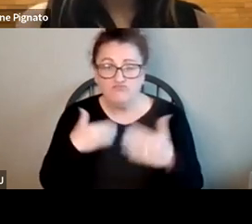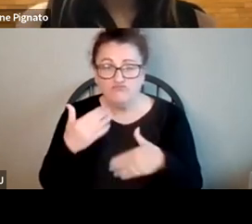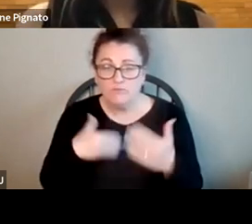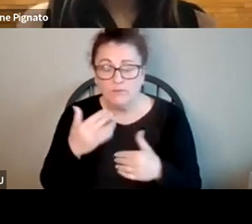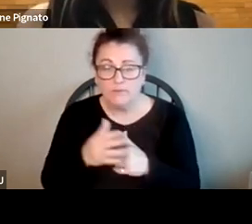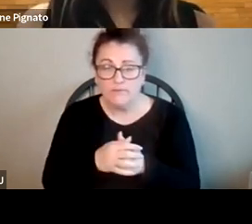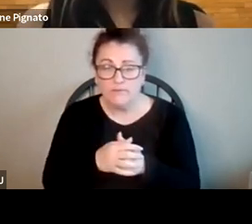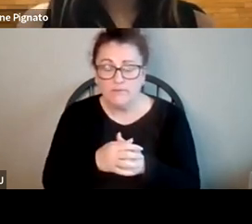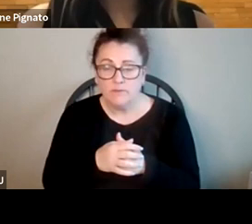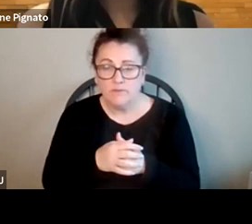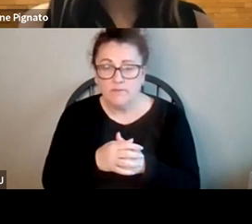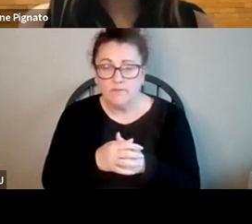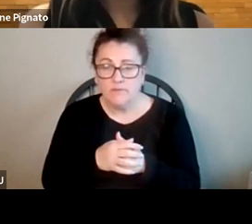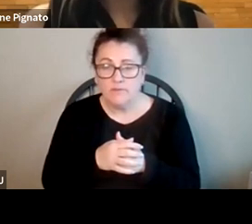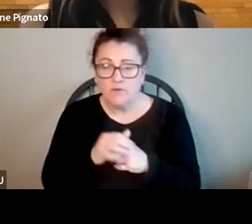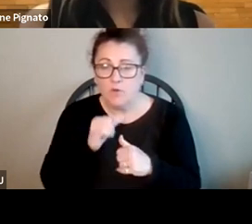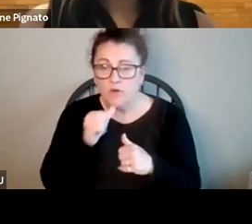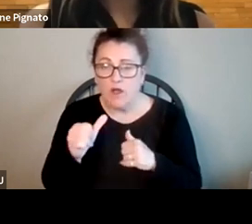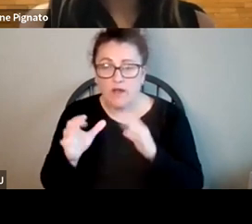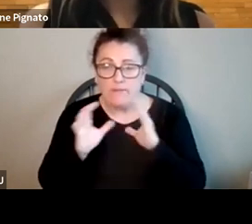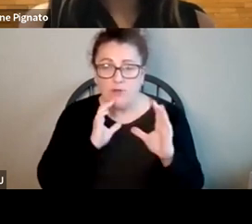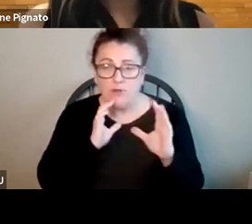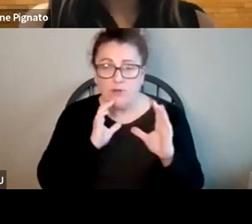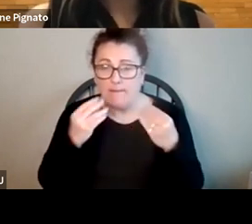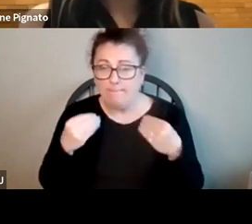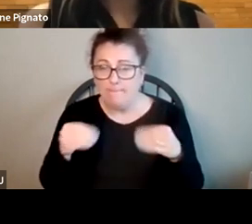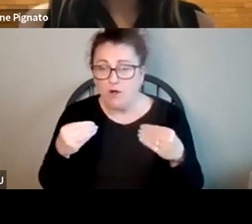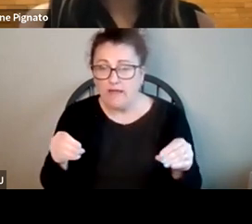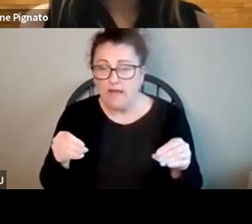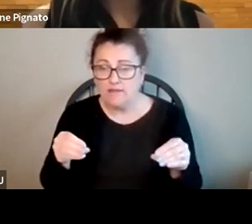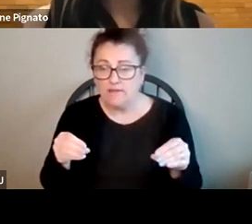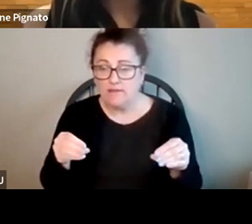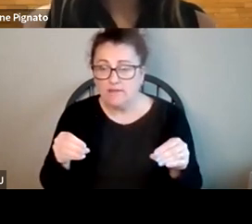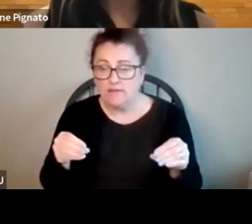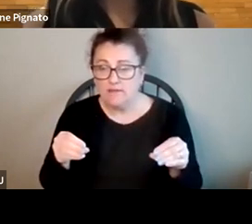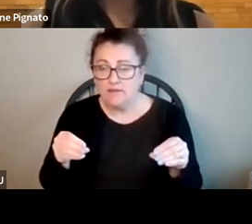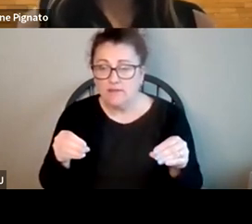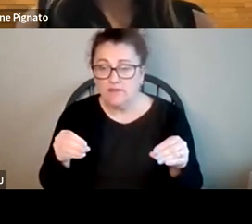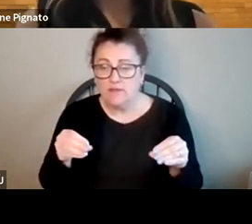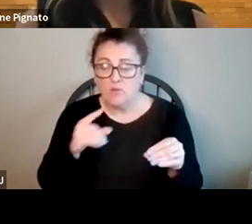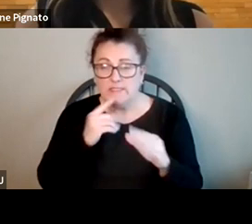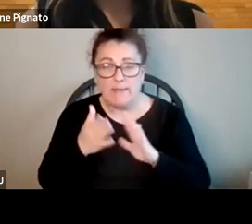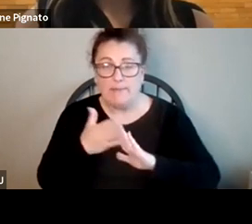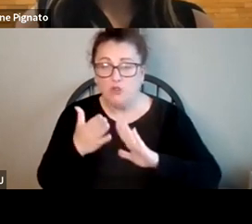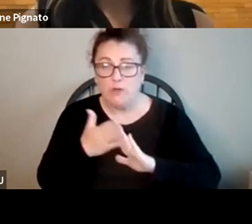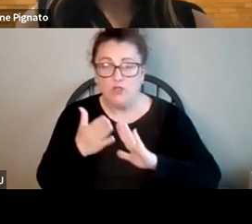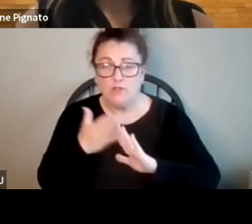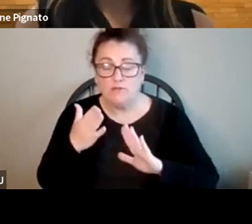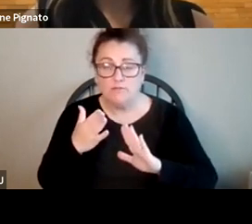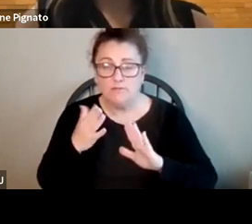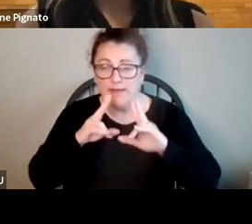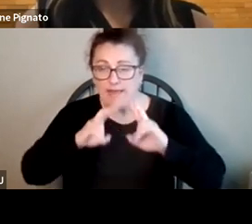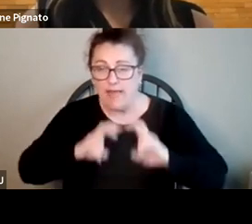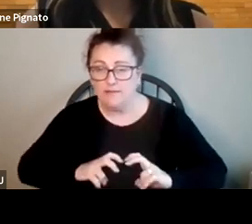not the communications and marketing of the survey. We're just the administration and data analysis